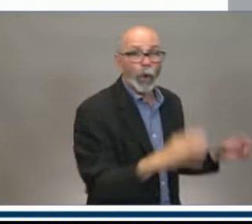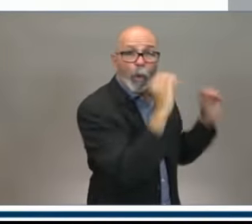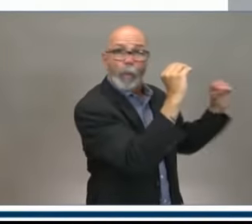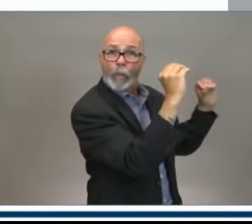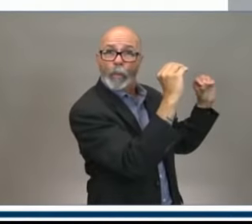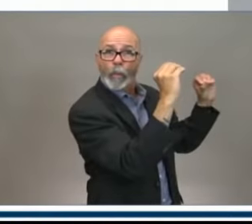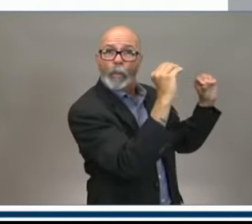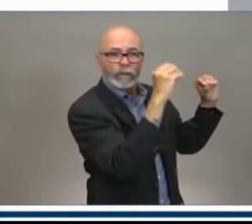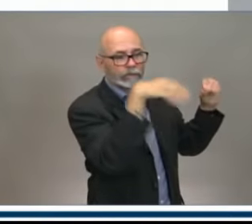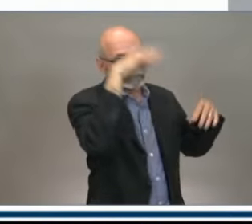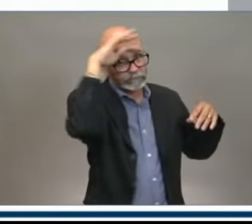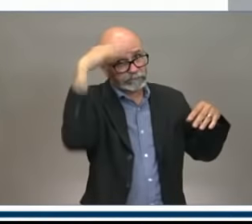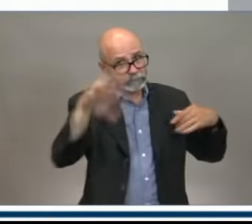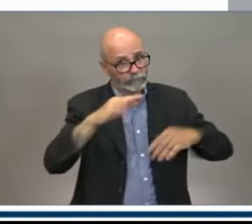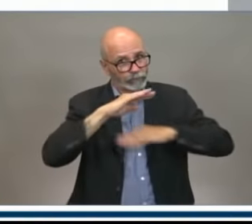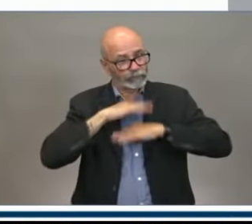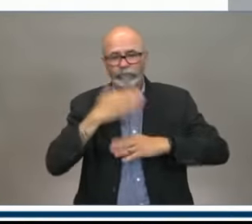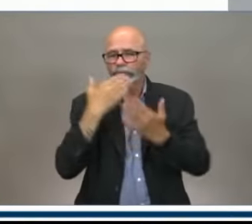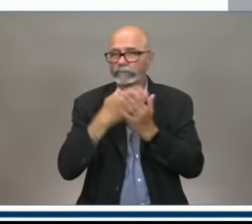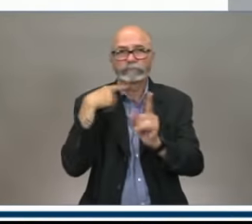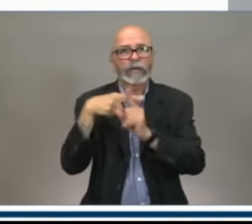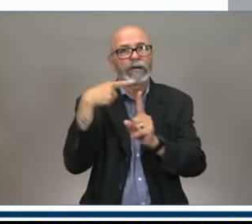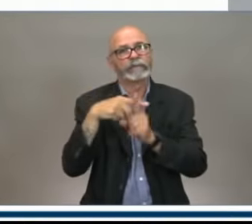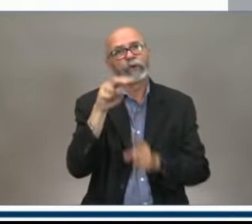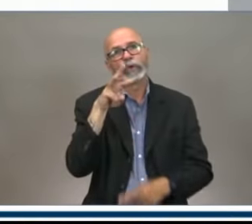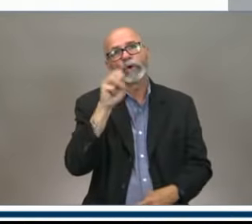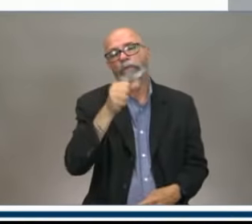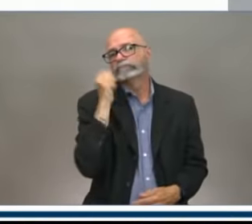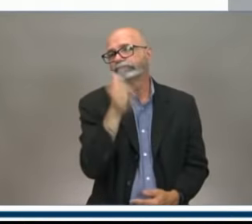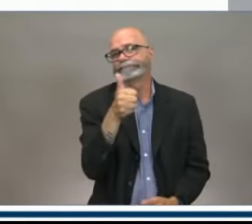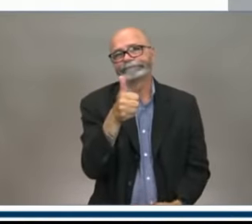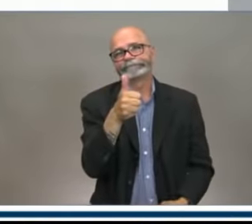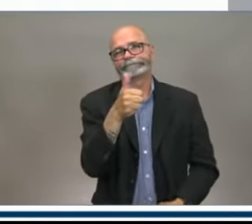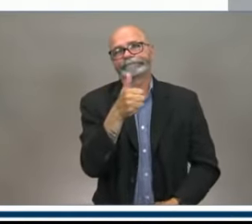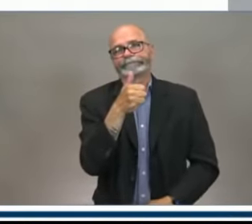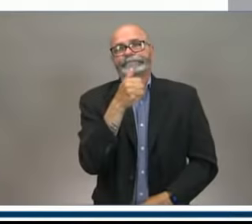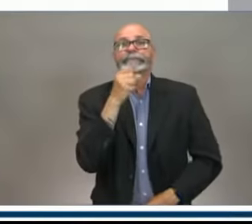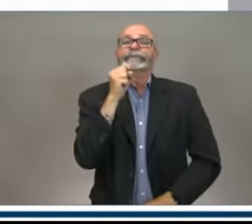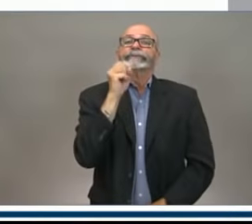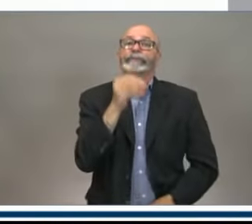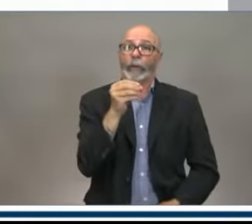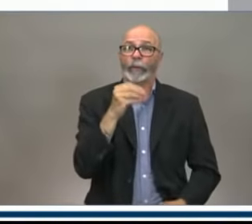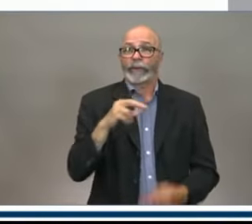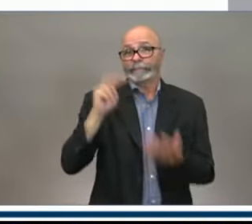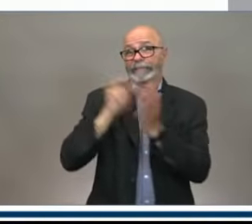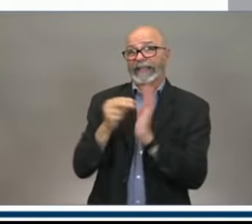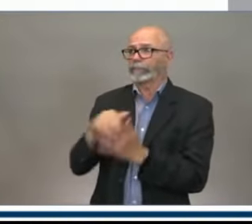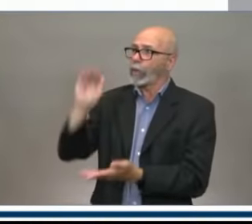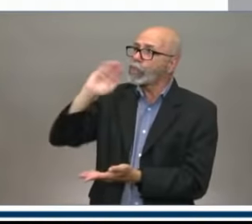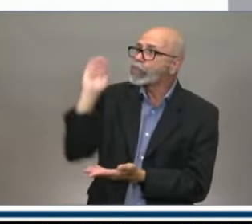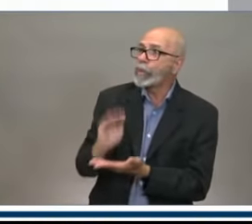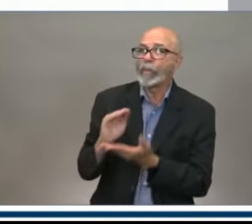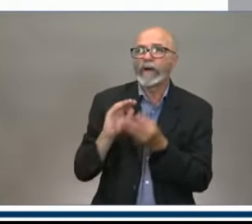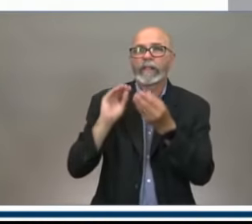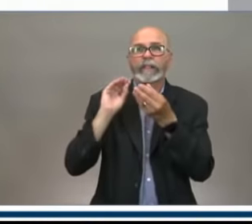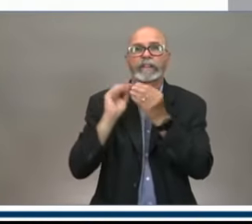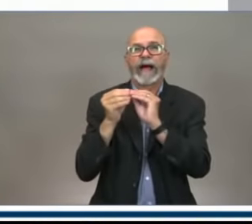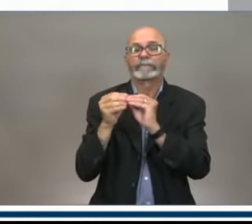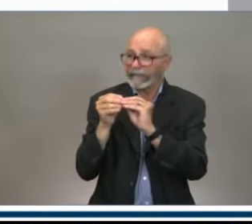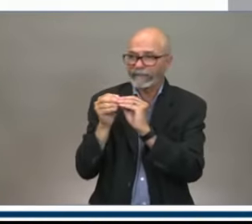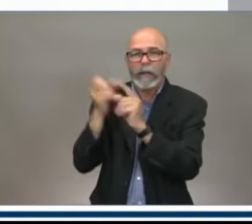that our new and active case numbers remain low, we must remain